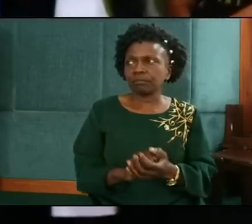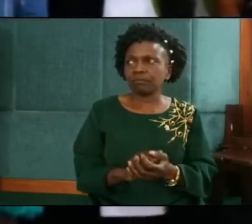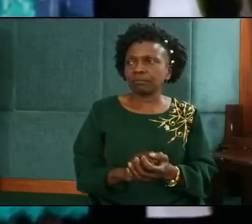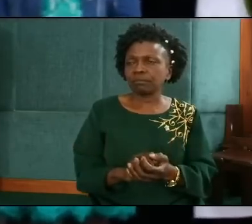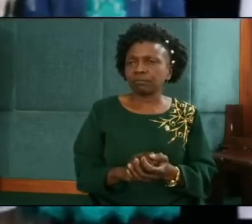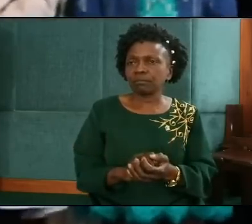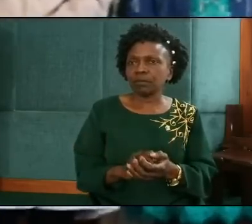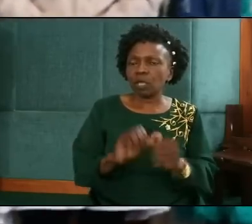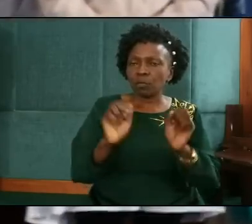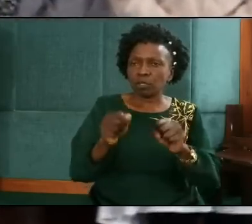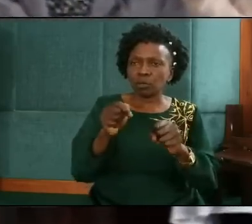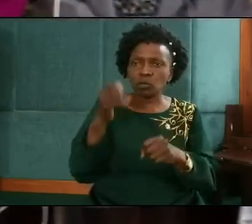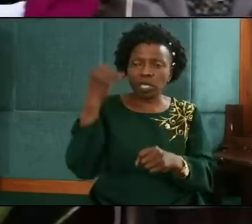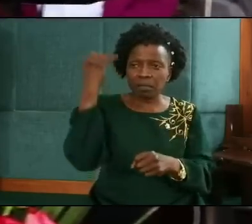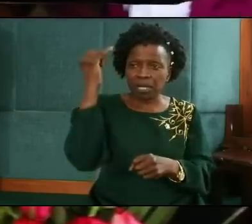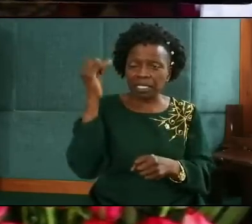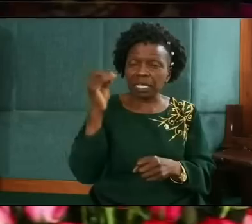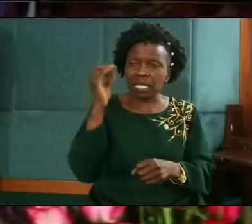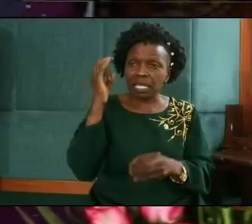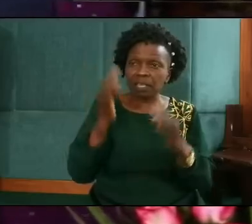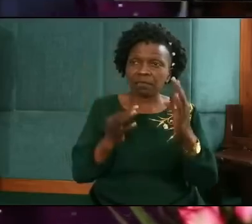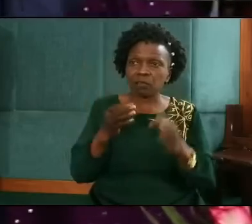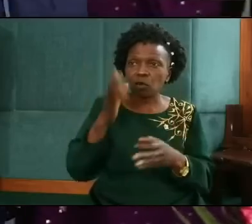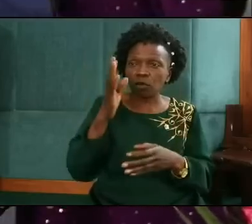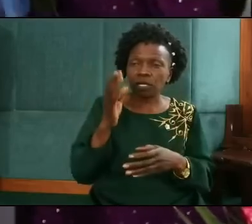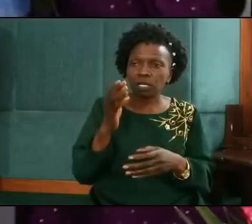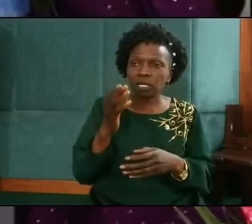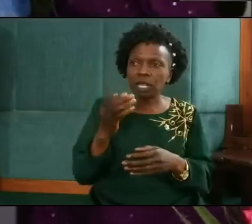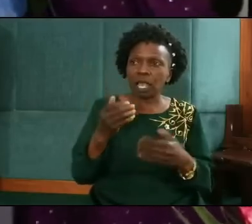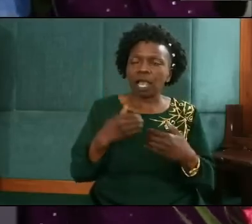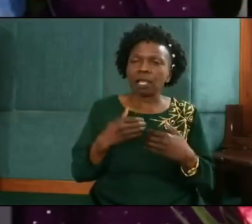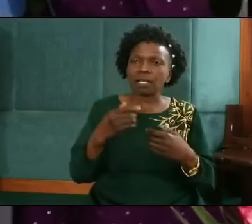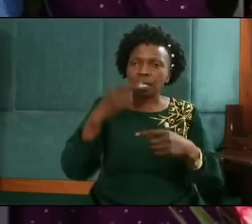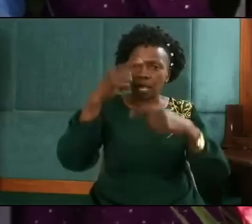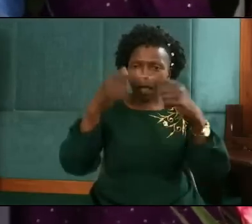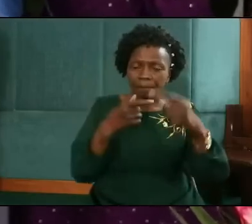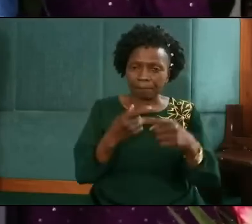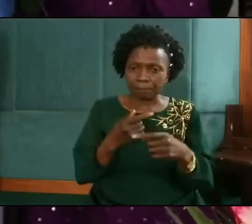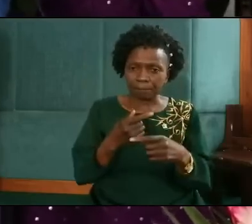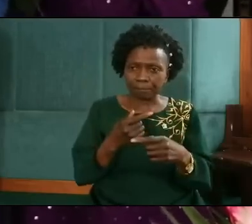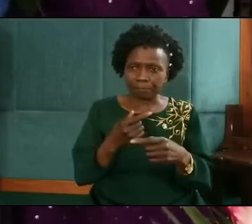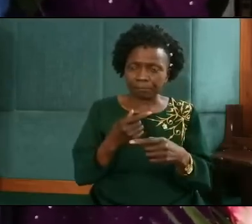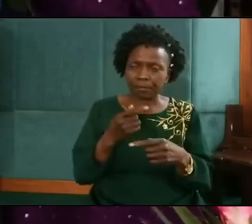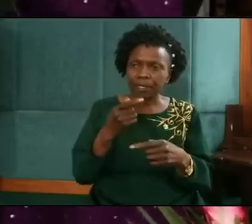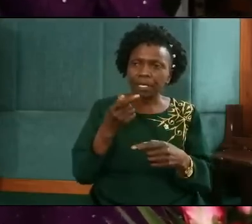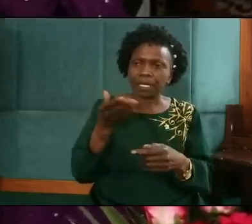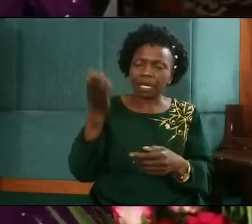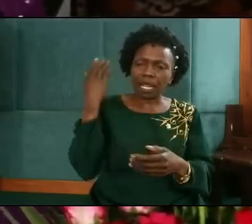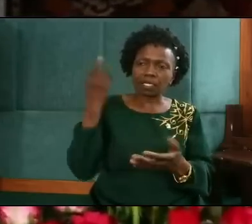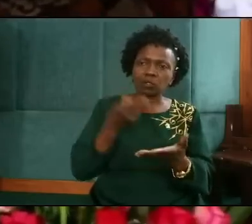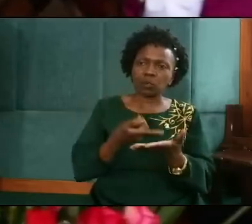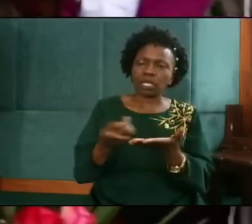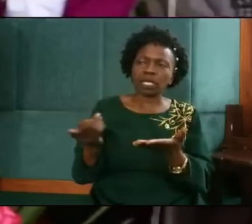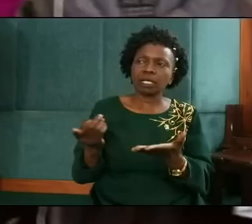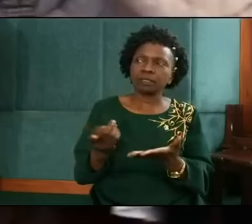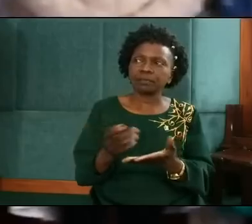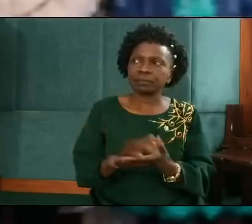Can you imagine if God I'd come last week, maybe even last